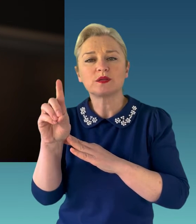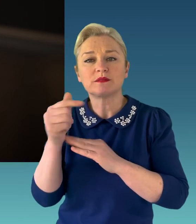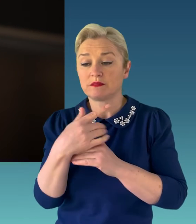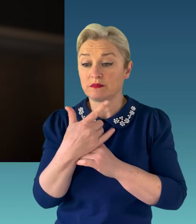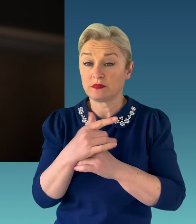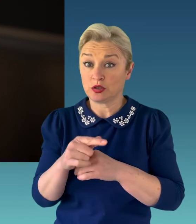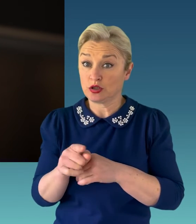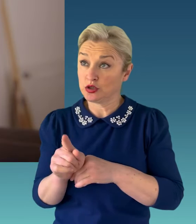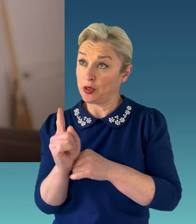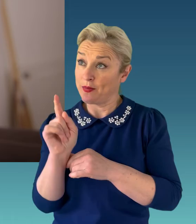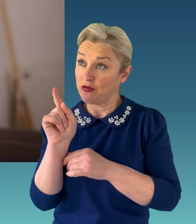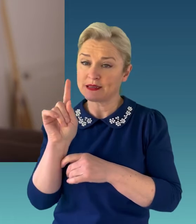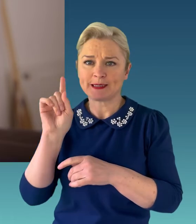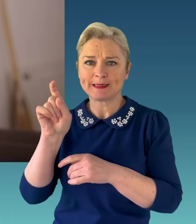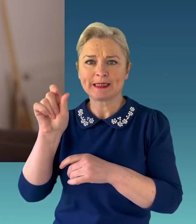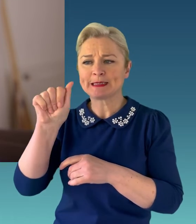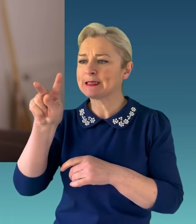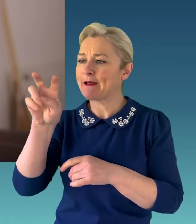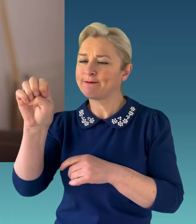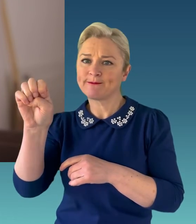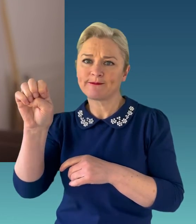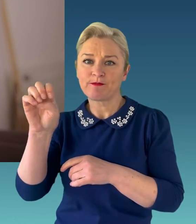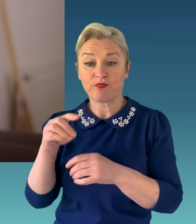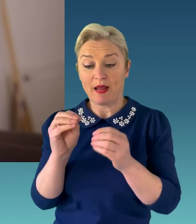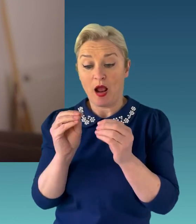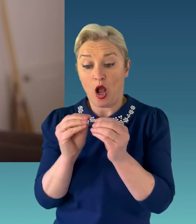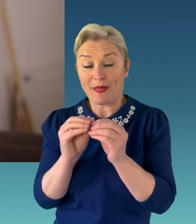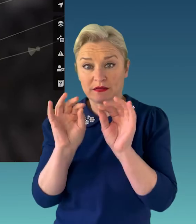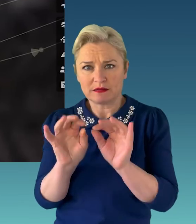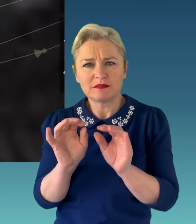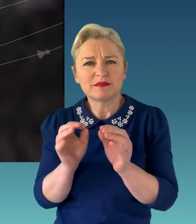map. Then I need to add a comment describing what I've done.